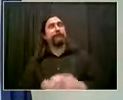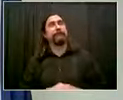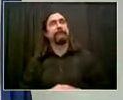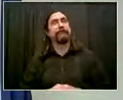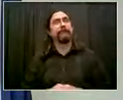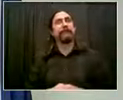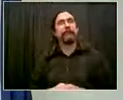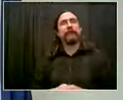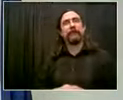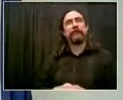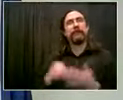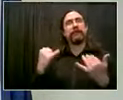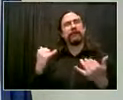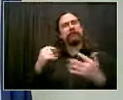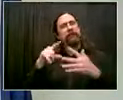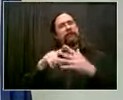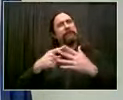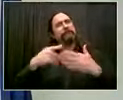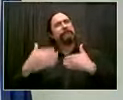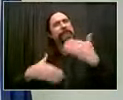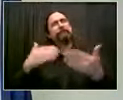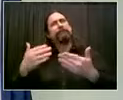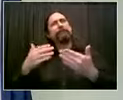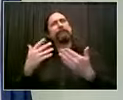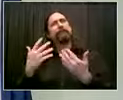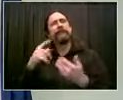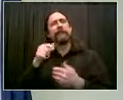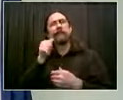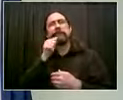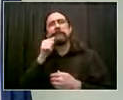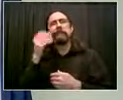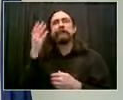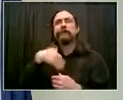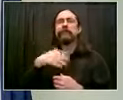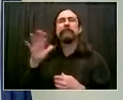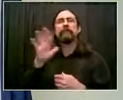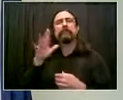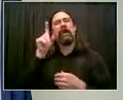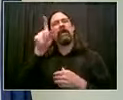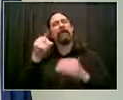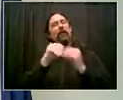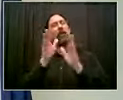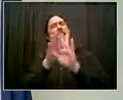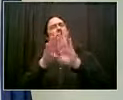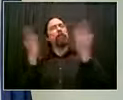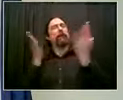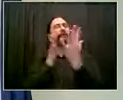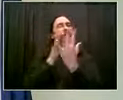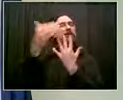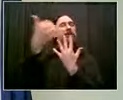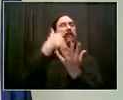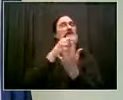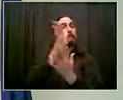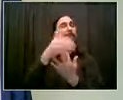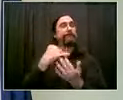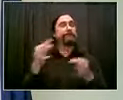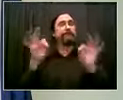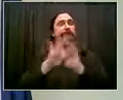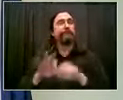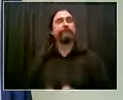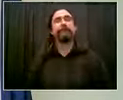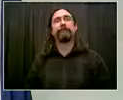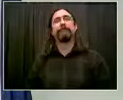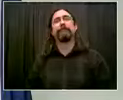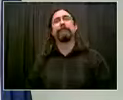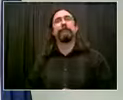management workers. They are the key. They stand in the gap because they meet the people where they are. They're the ones that can